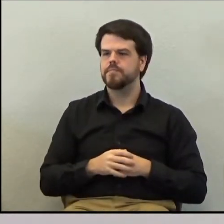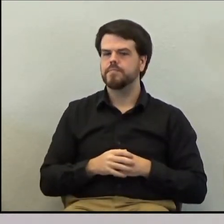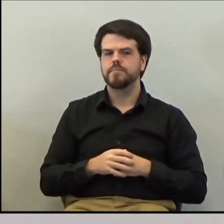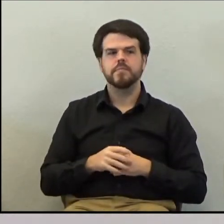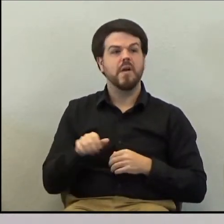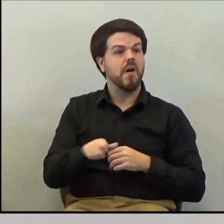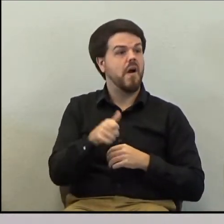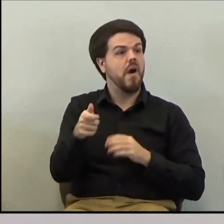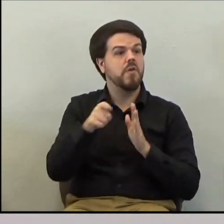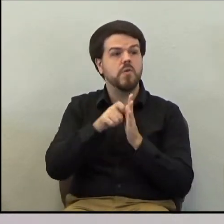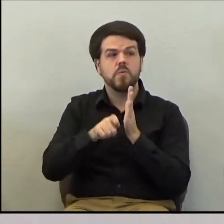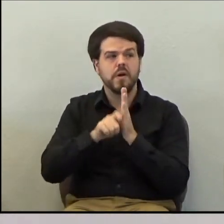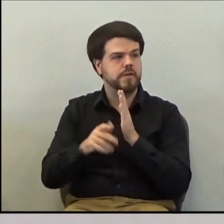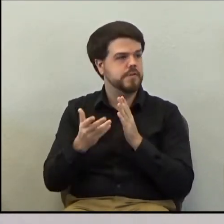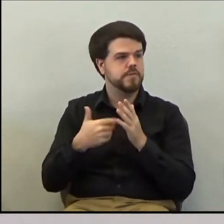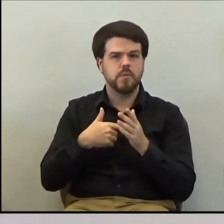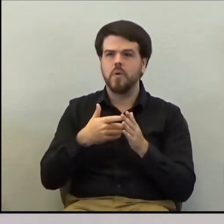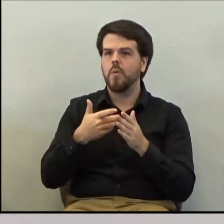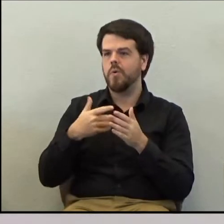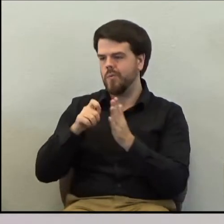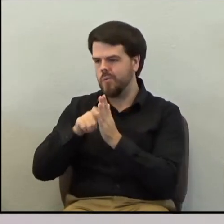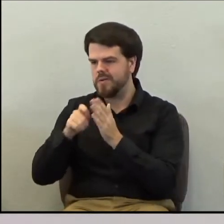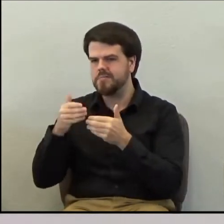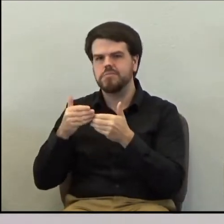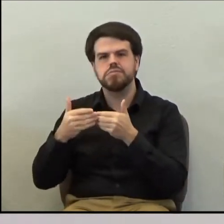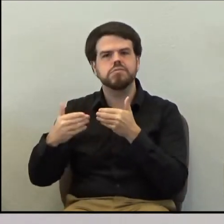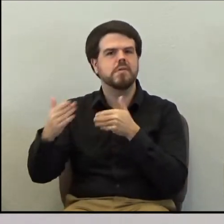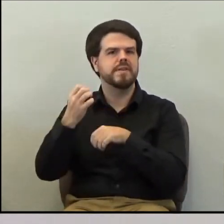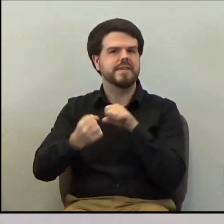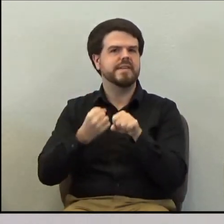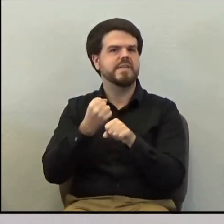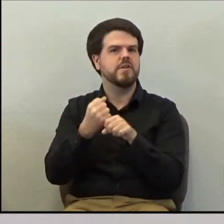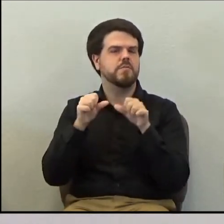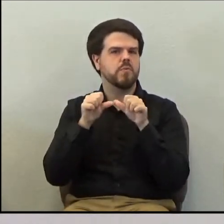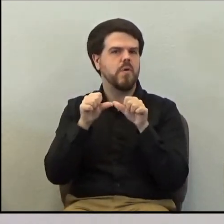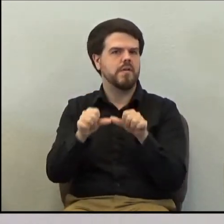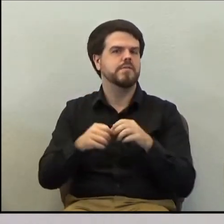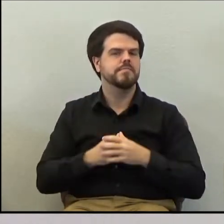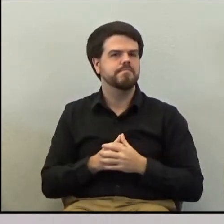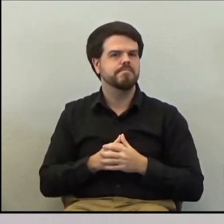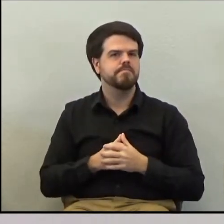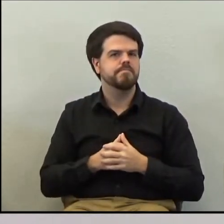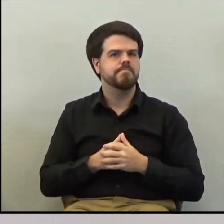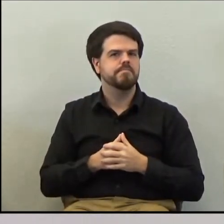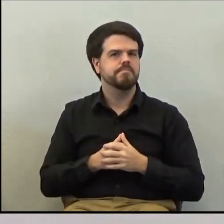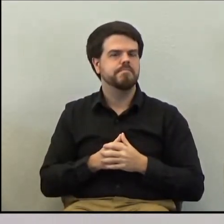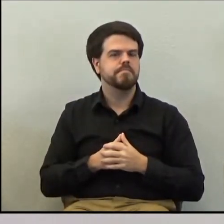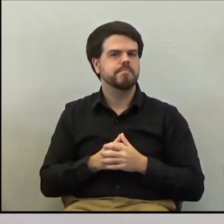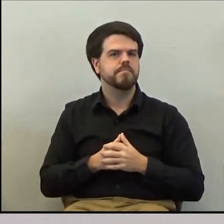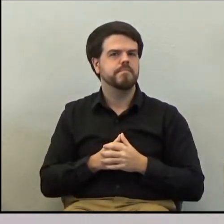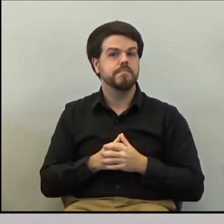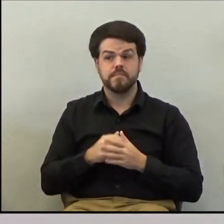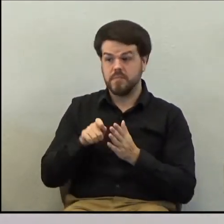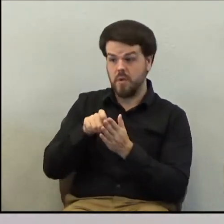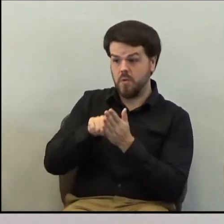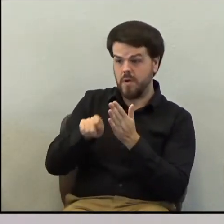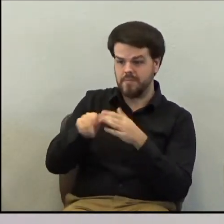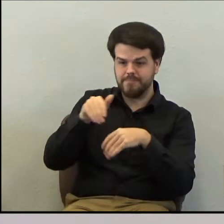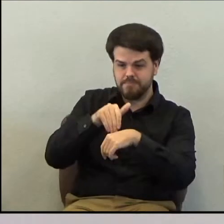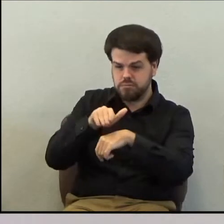Testament were written as the years progressed. They were written to churches or to